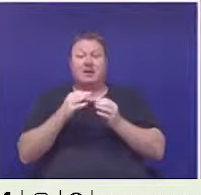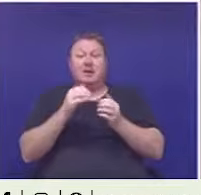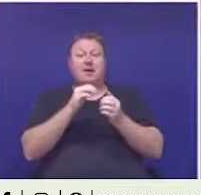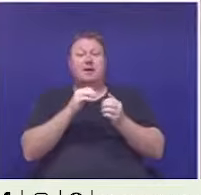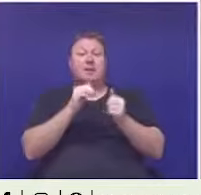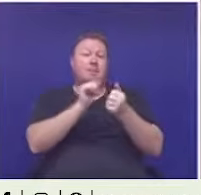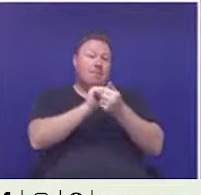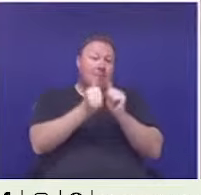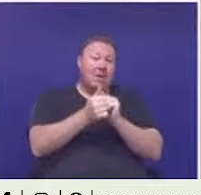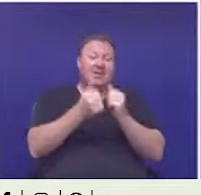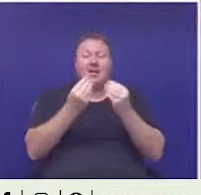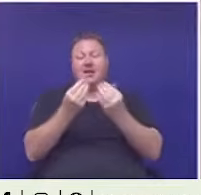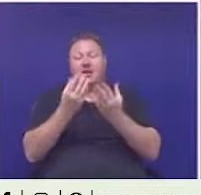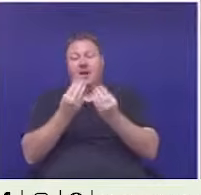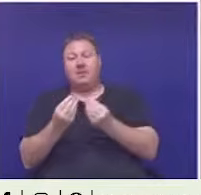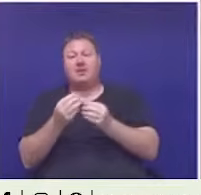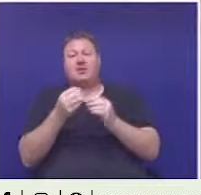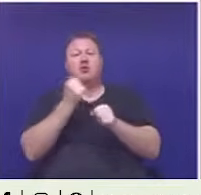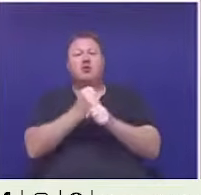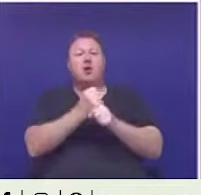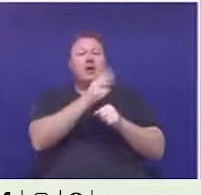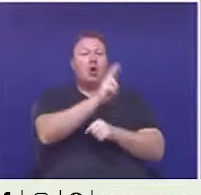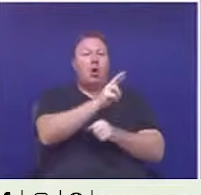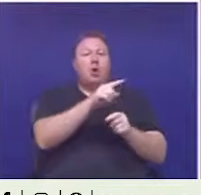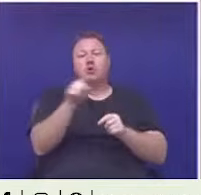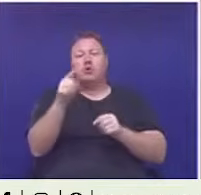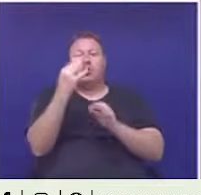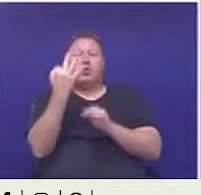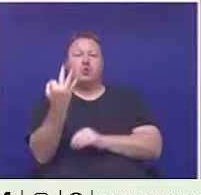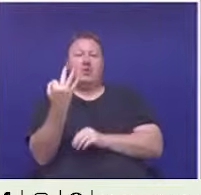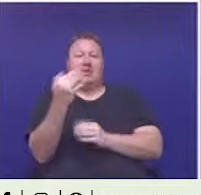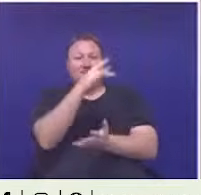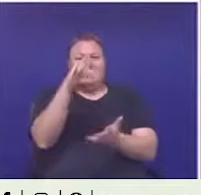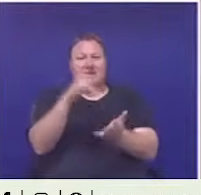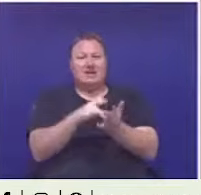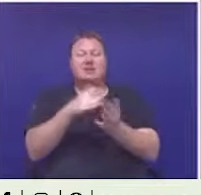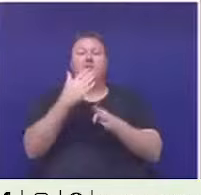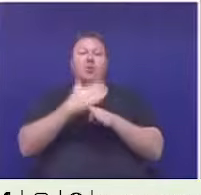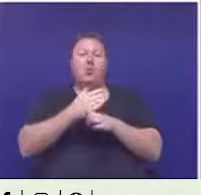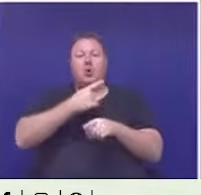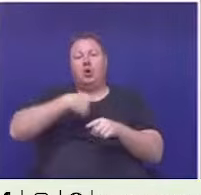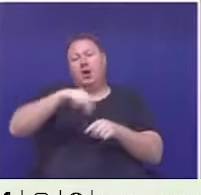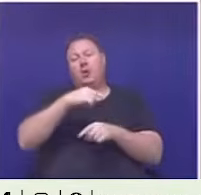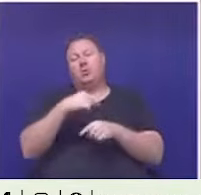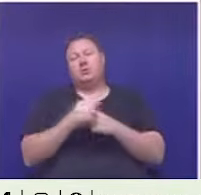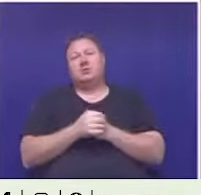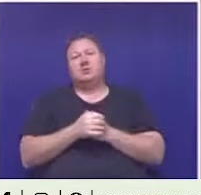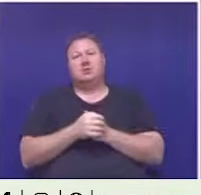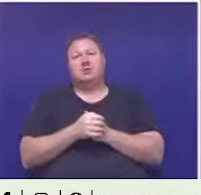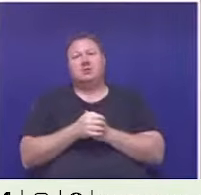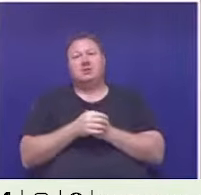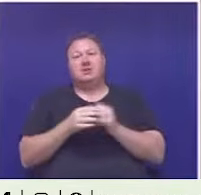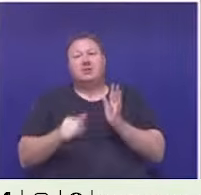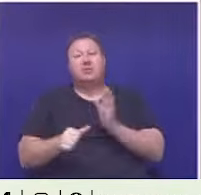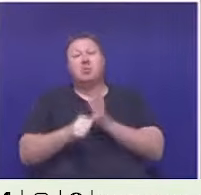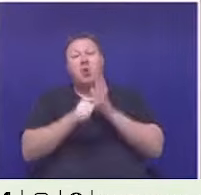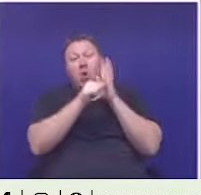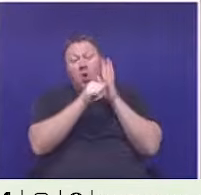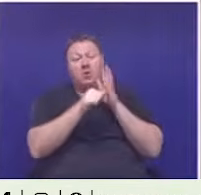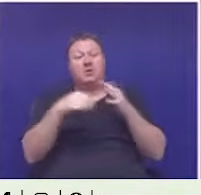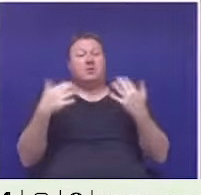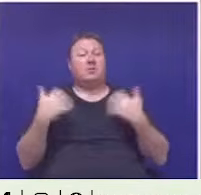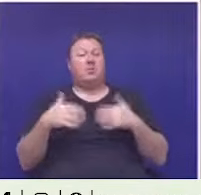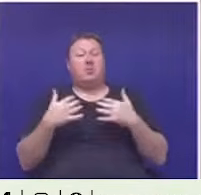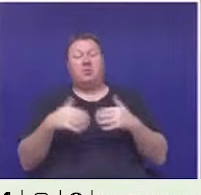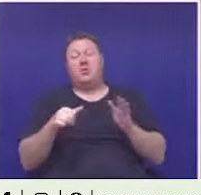grades R to 3, have been placed at the center of our work. This is literally one of our key priorities. And